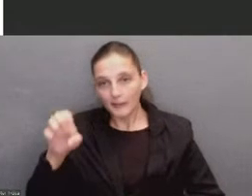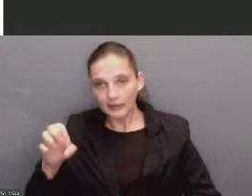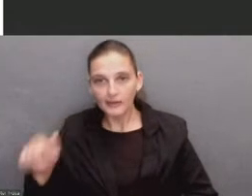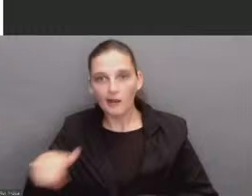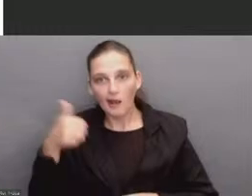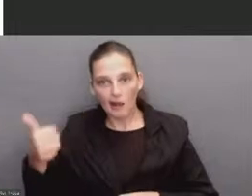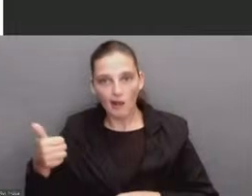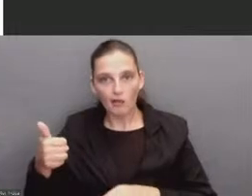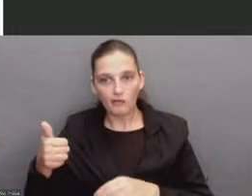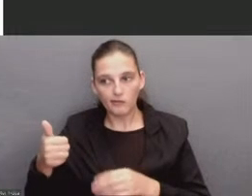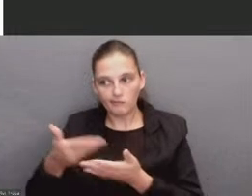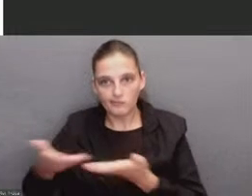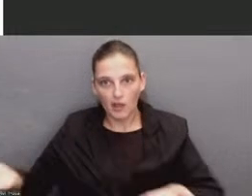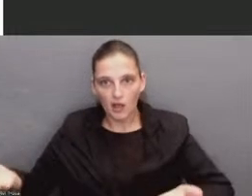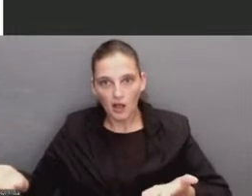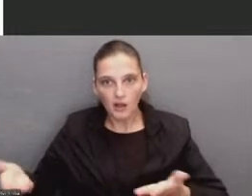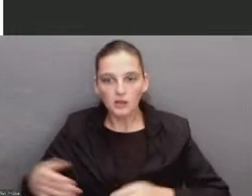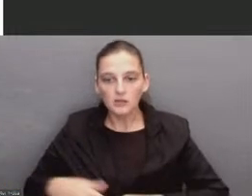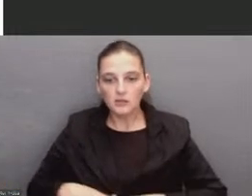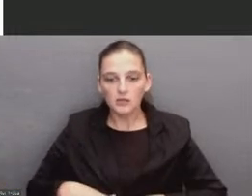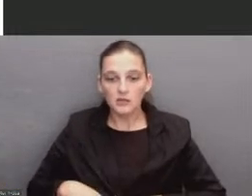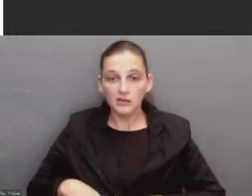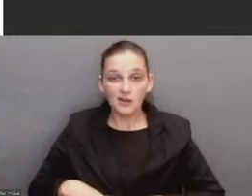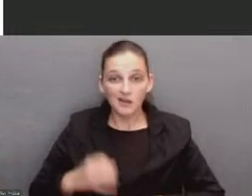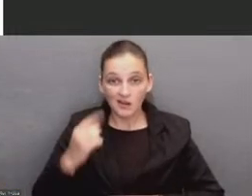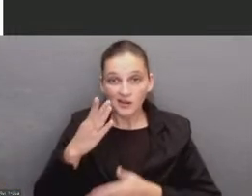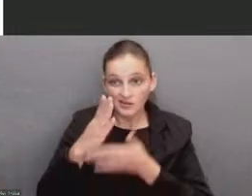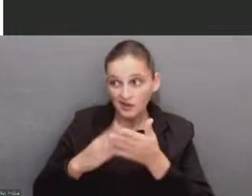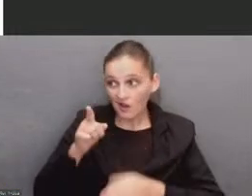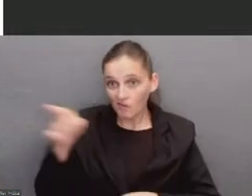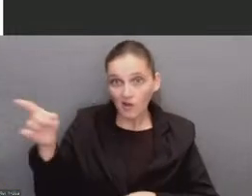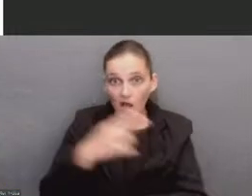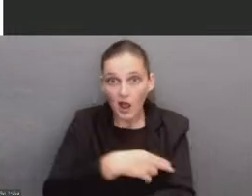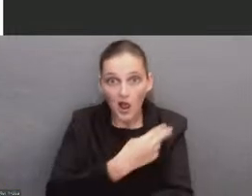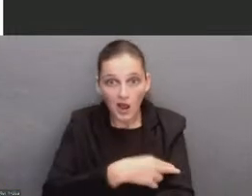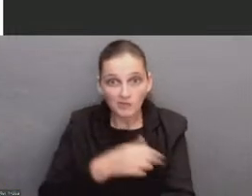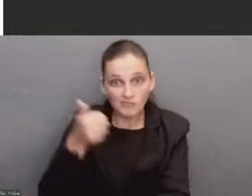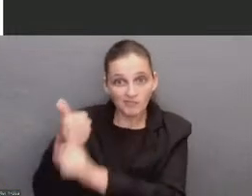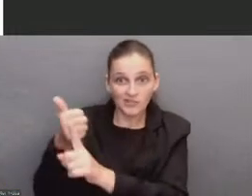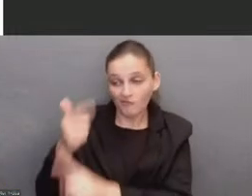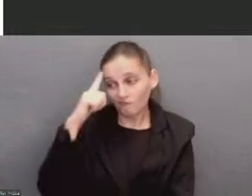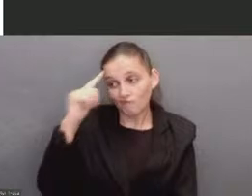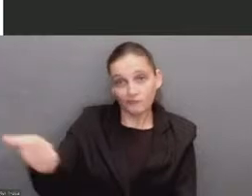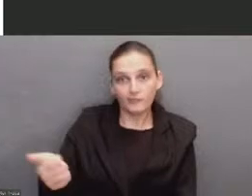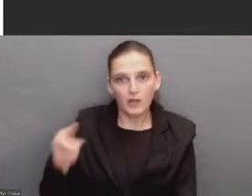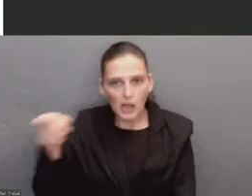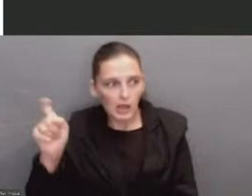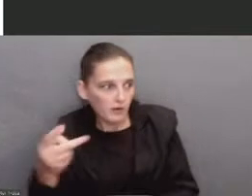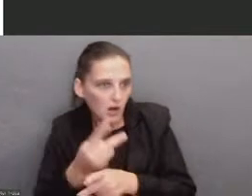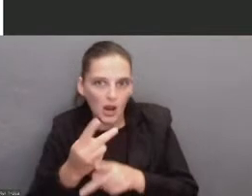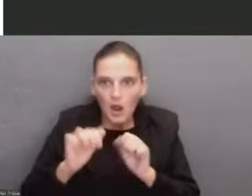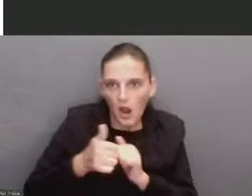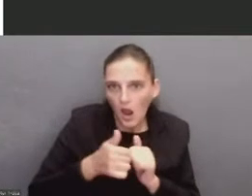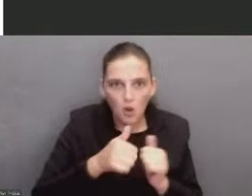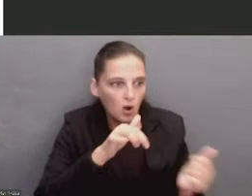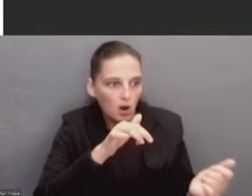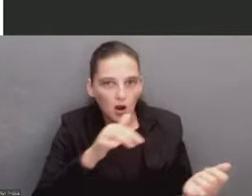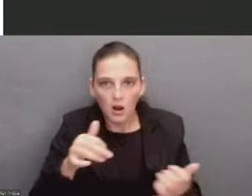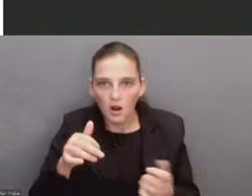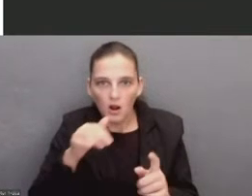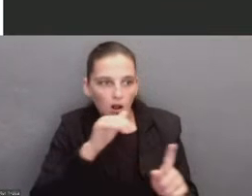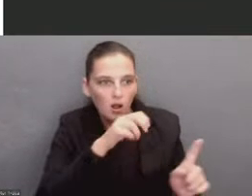states and municipalities and hospitals were just left to figuring it out on their own and trying to find